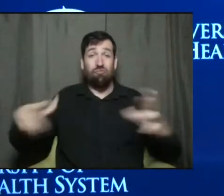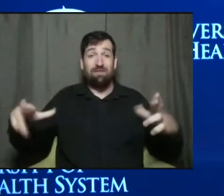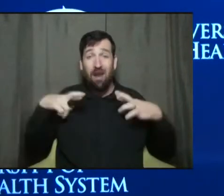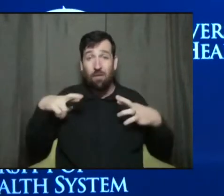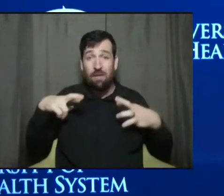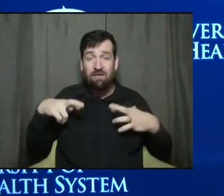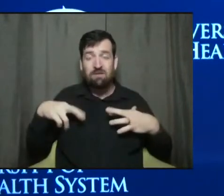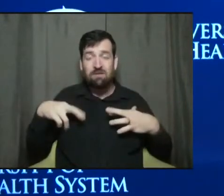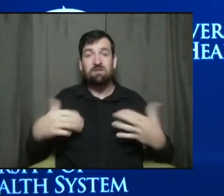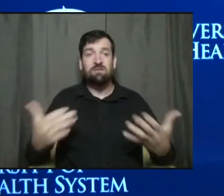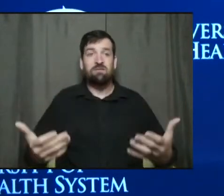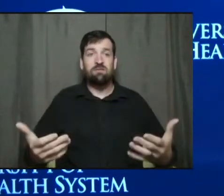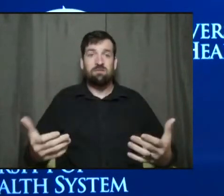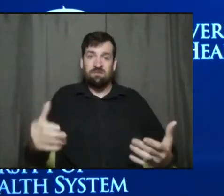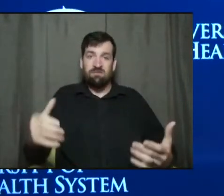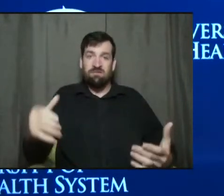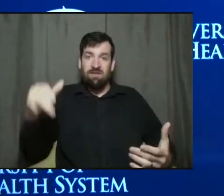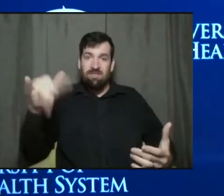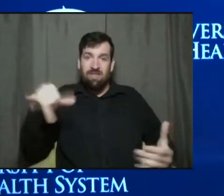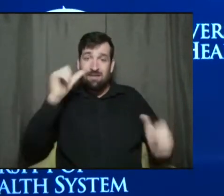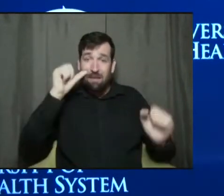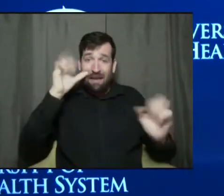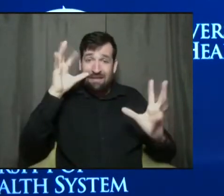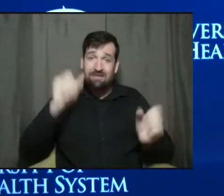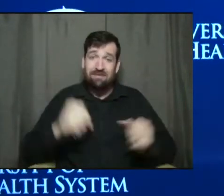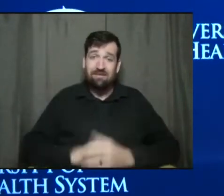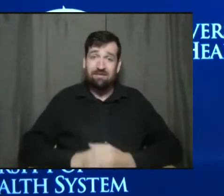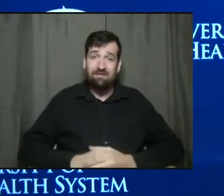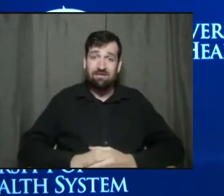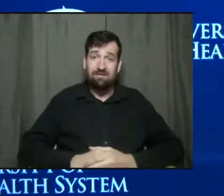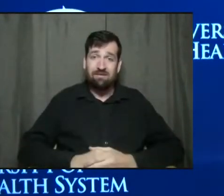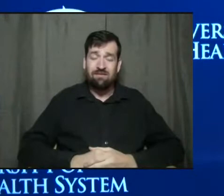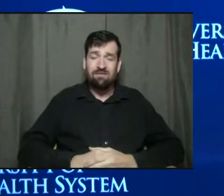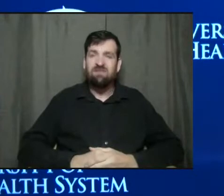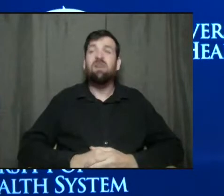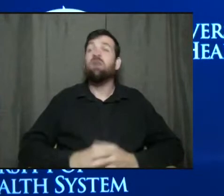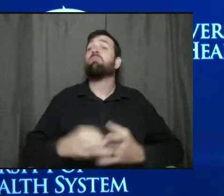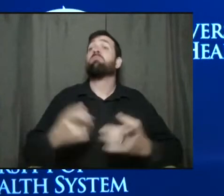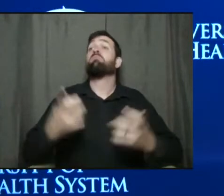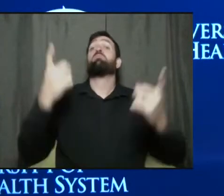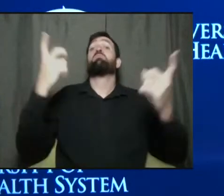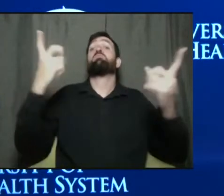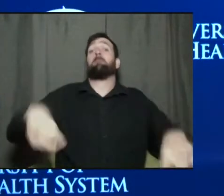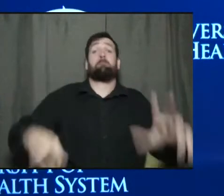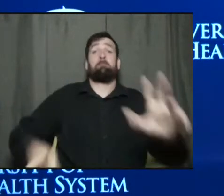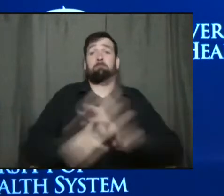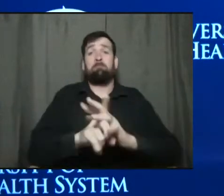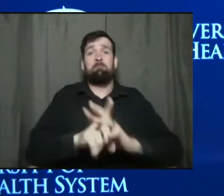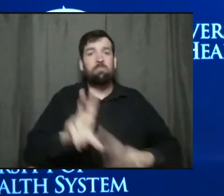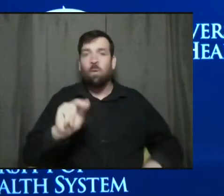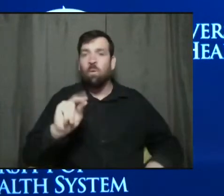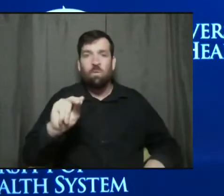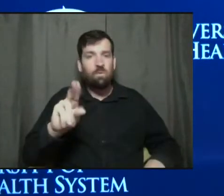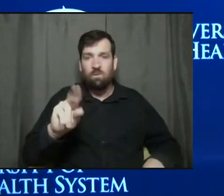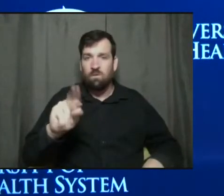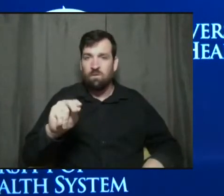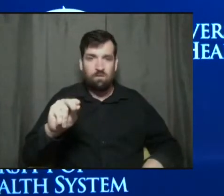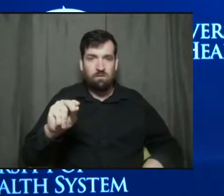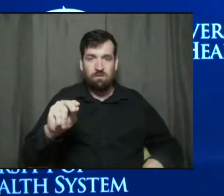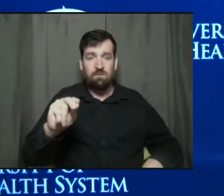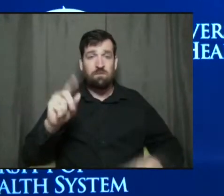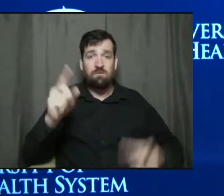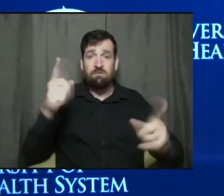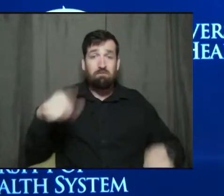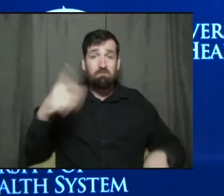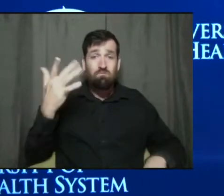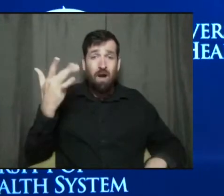That is remarkable. It didn't just happen. It happened because so many